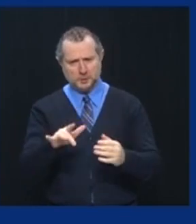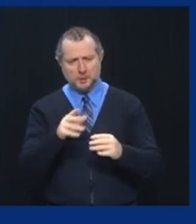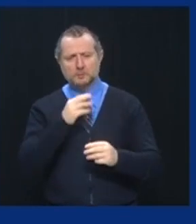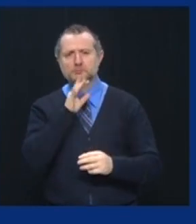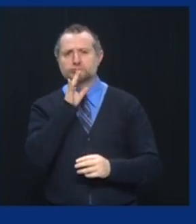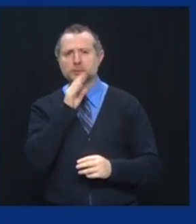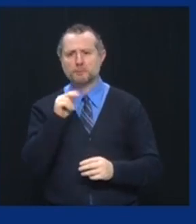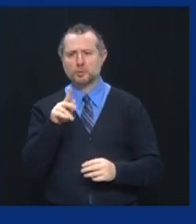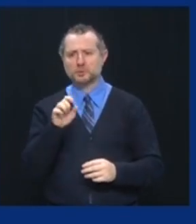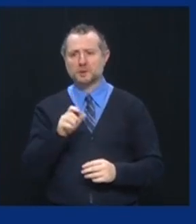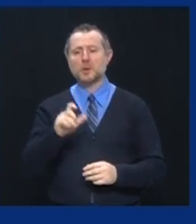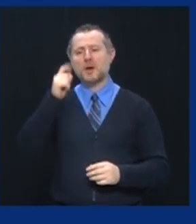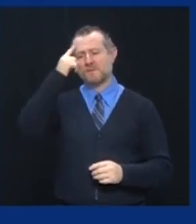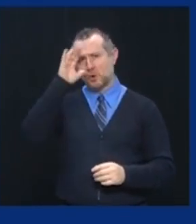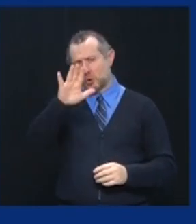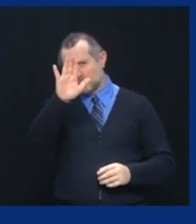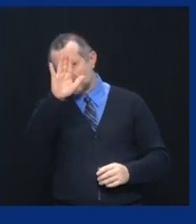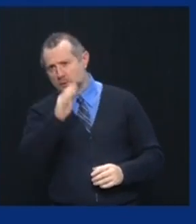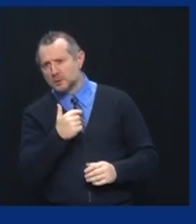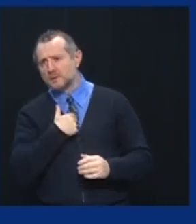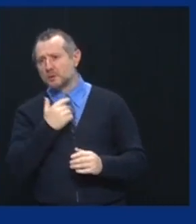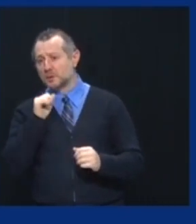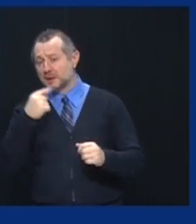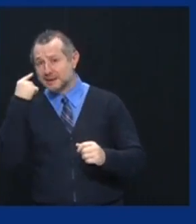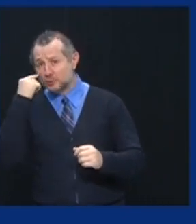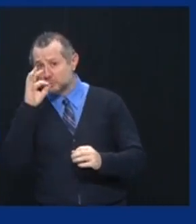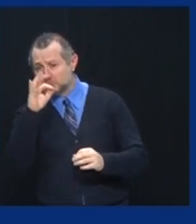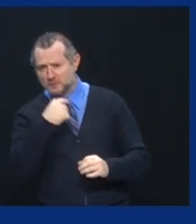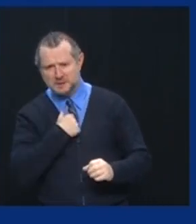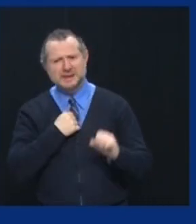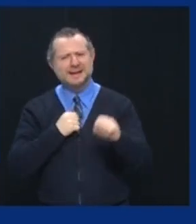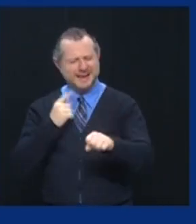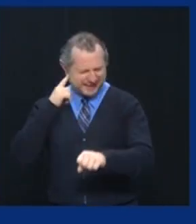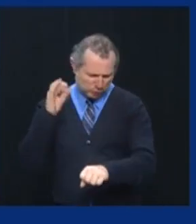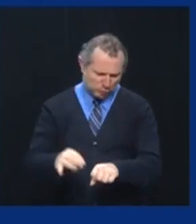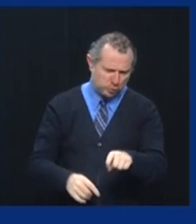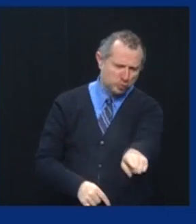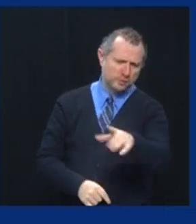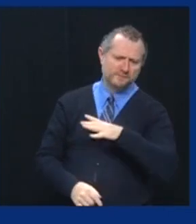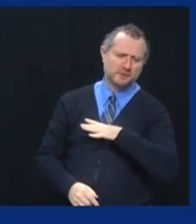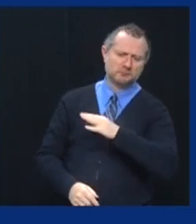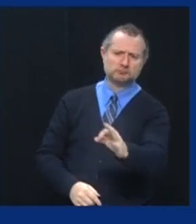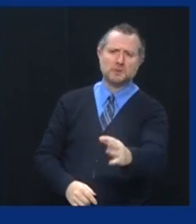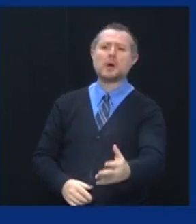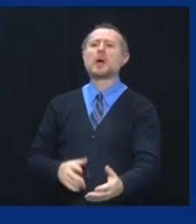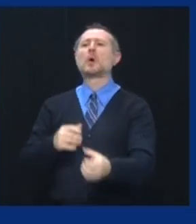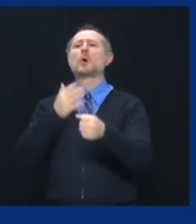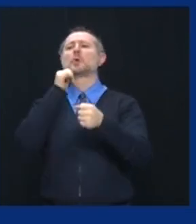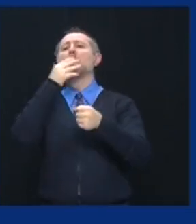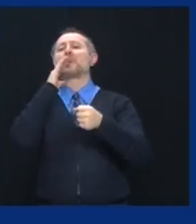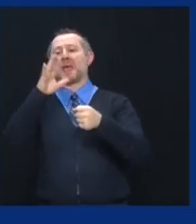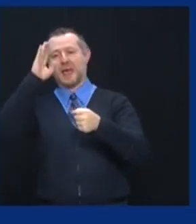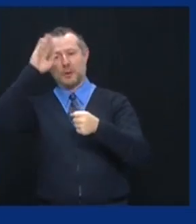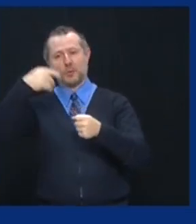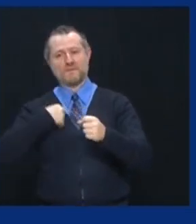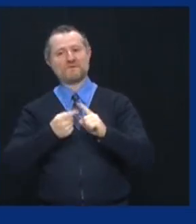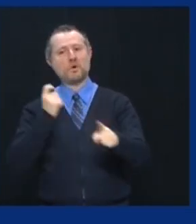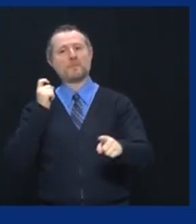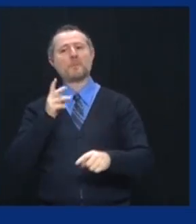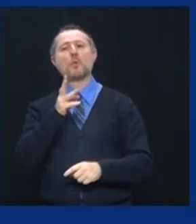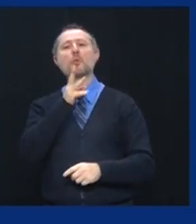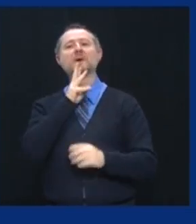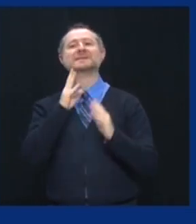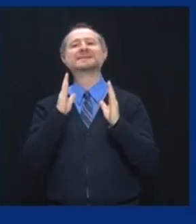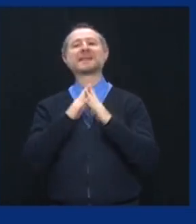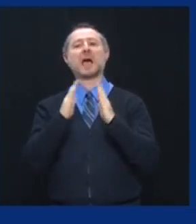Governor, good morning. You can hear me okay? I can hear you, Jeff. How are we doing? Not bad. Hello from Watertown. There's a lot of